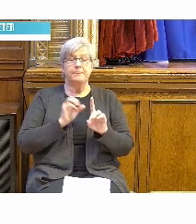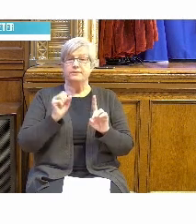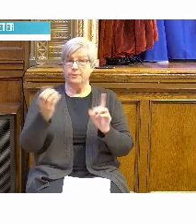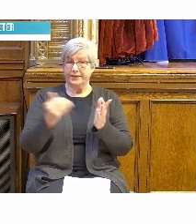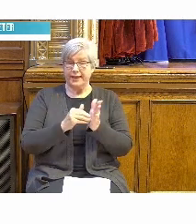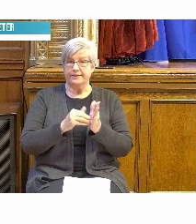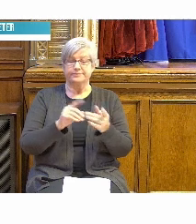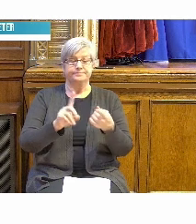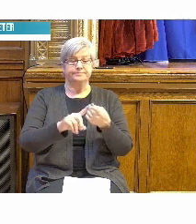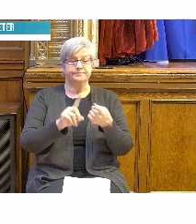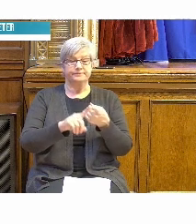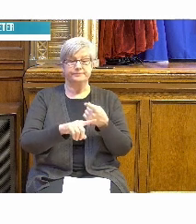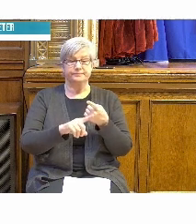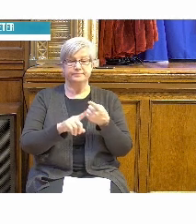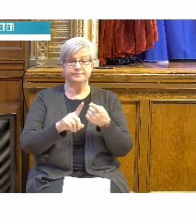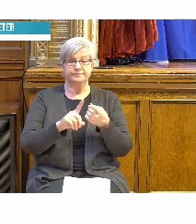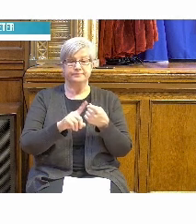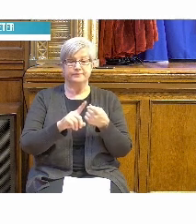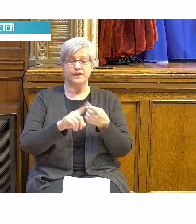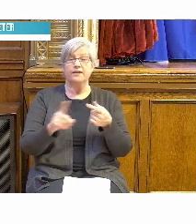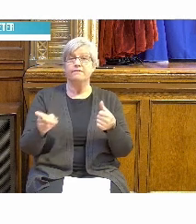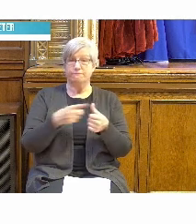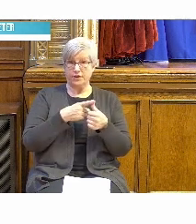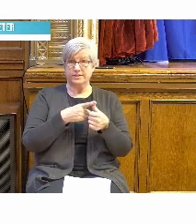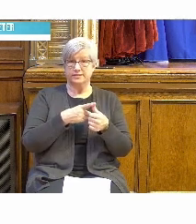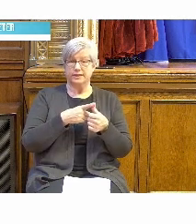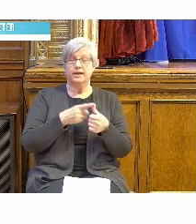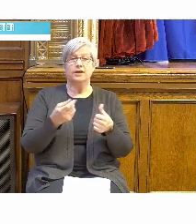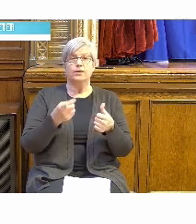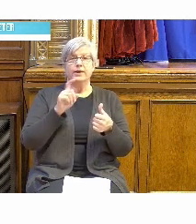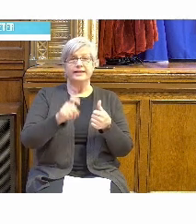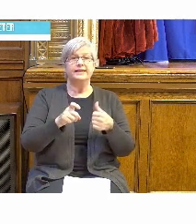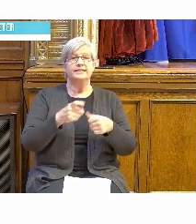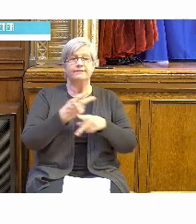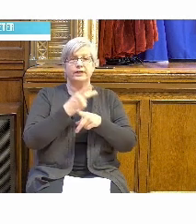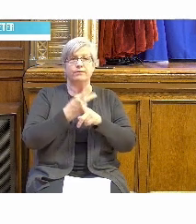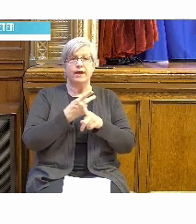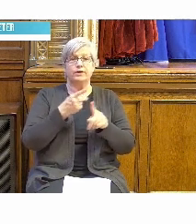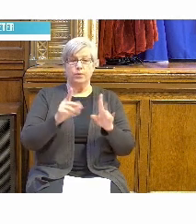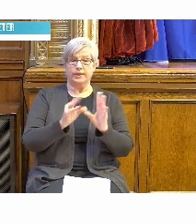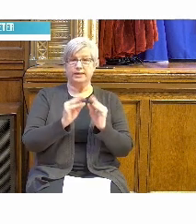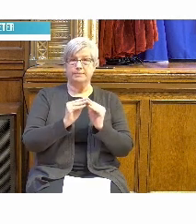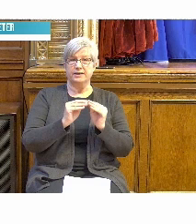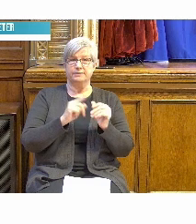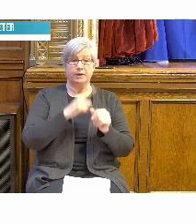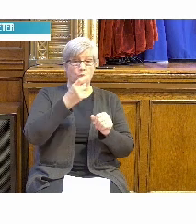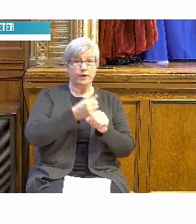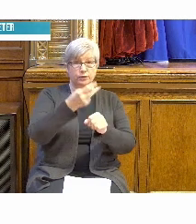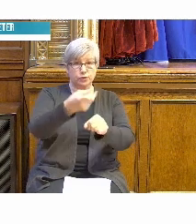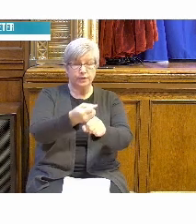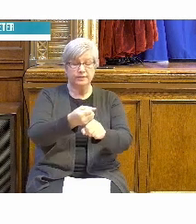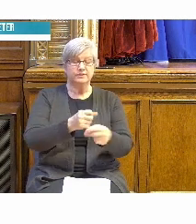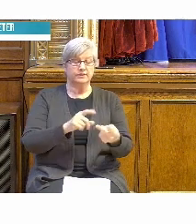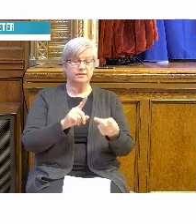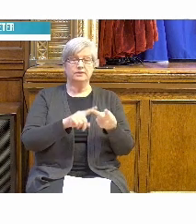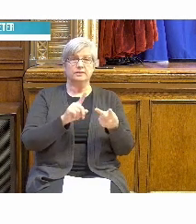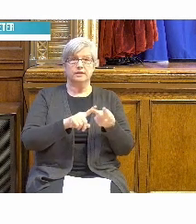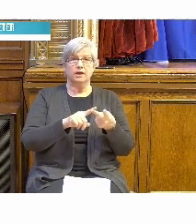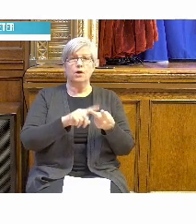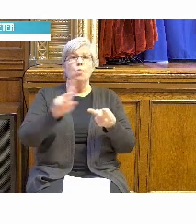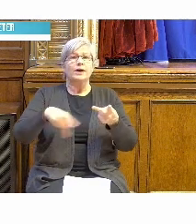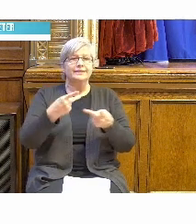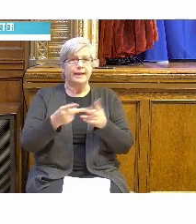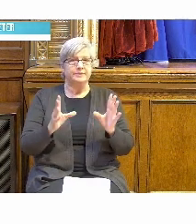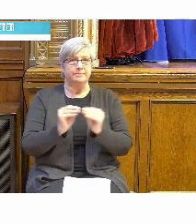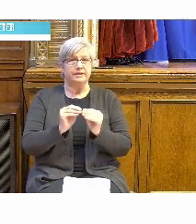again, what I'm talking, I think we first need to look at the length of this commission. We need to look at what types of meetings we are